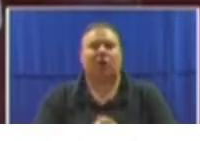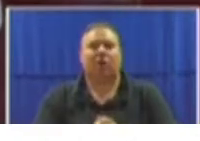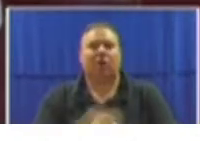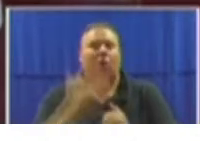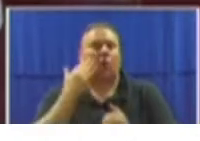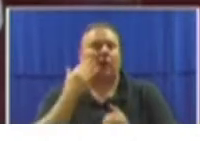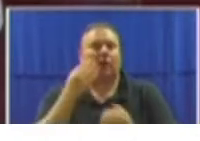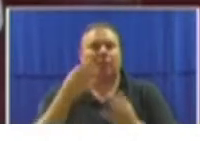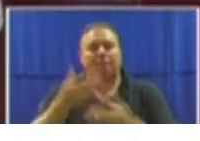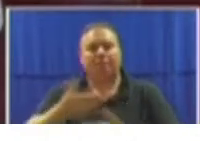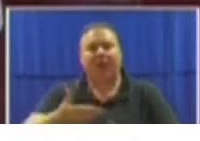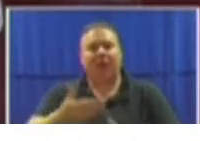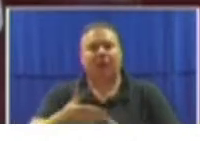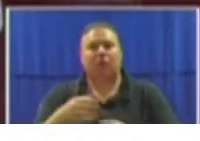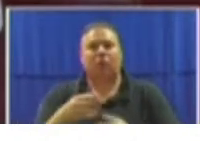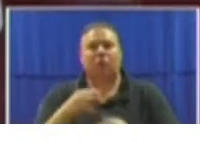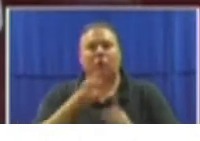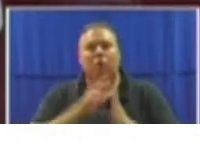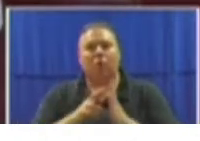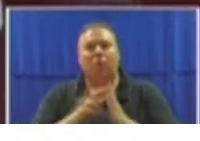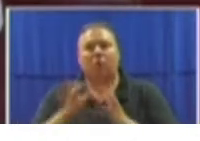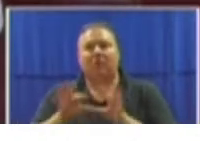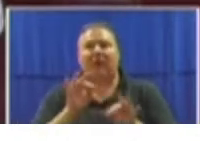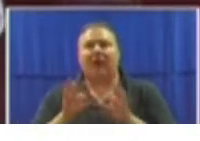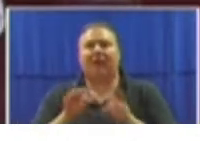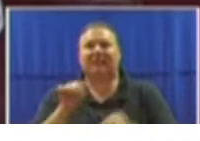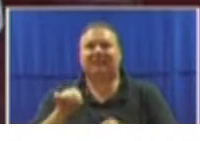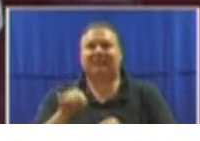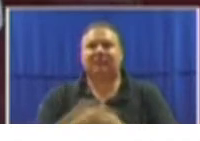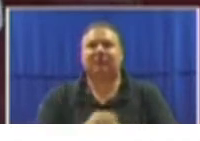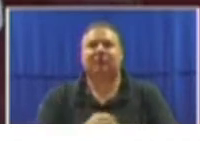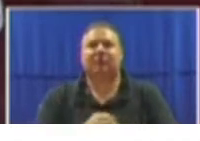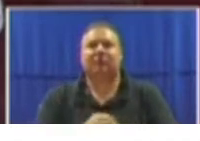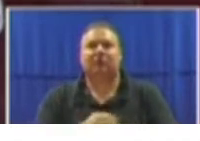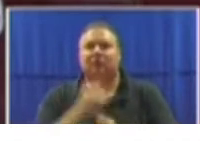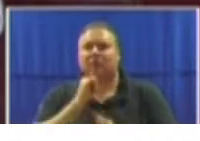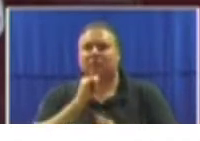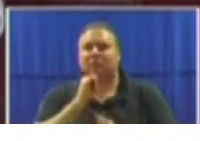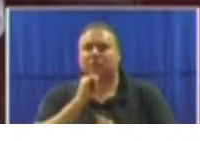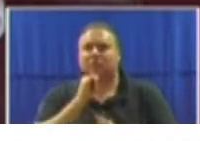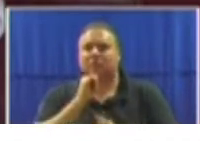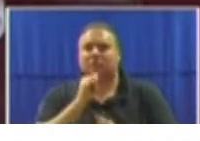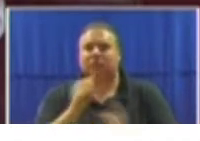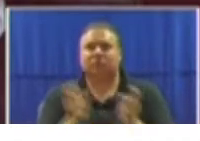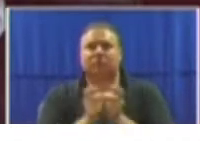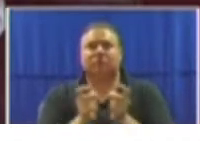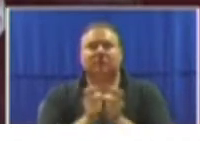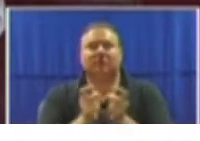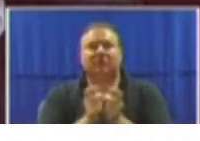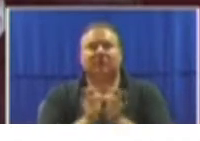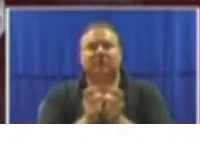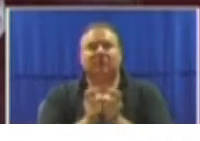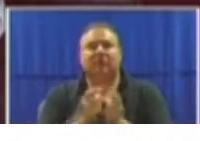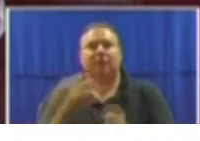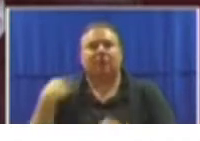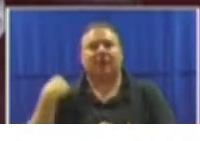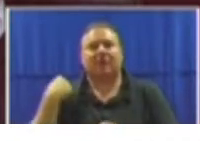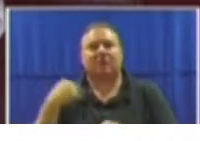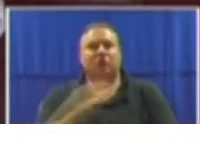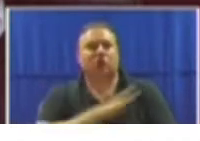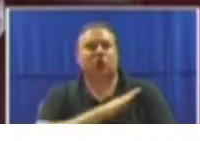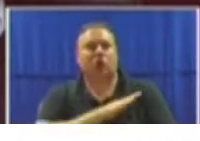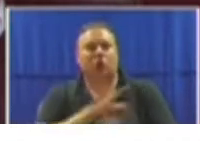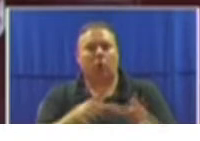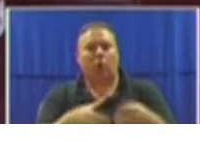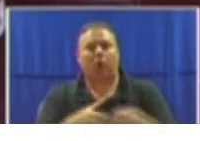report. The panel report points out that it failed to meet with all ministers in the security cluster, that it only managed